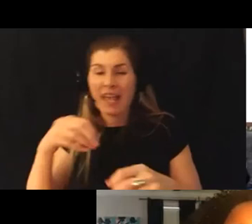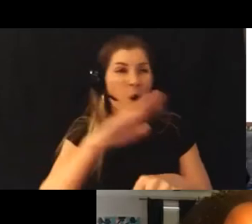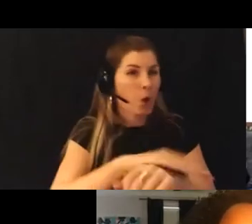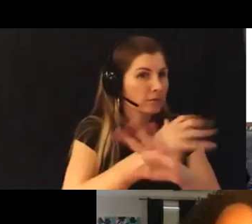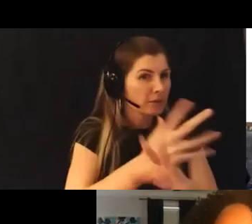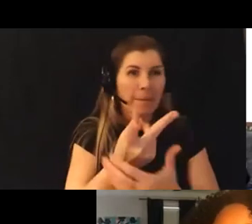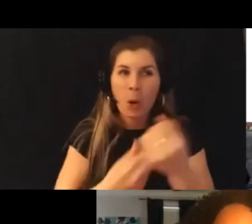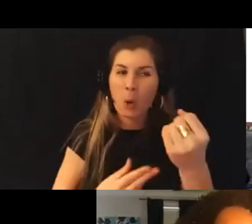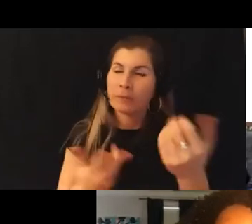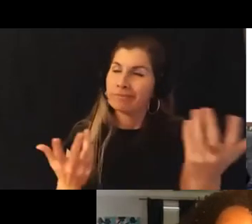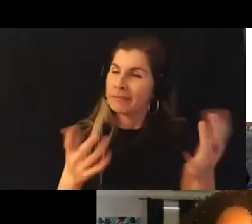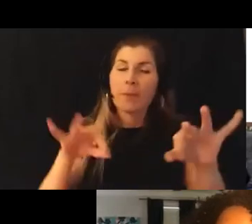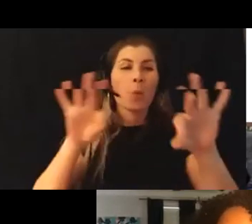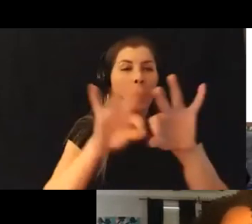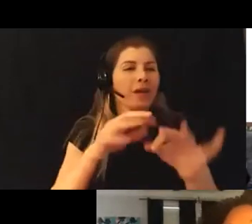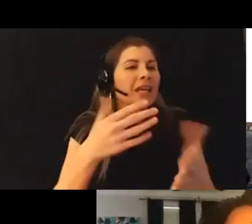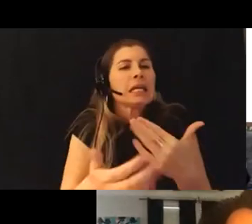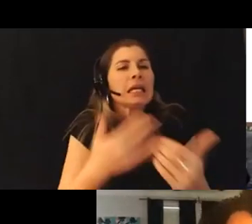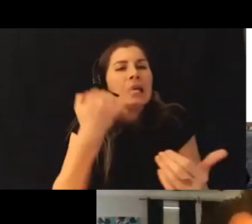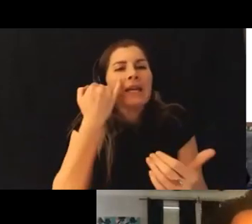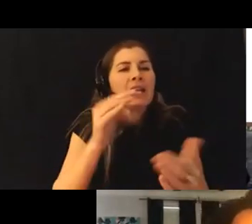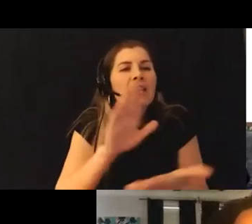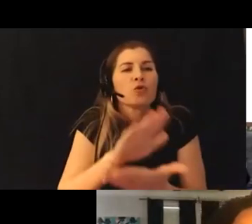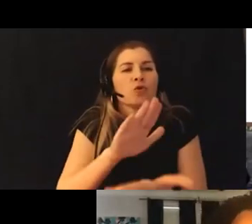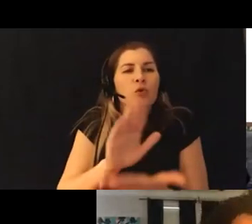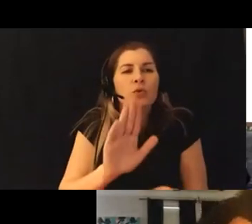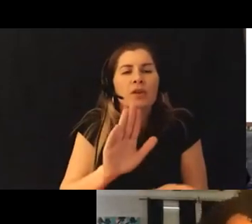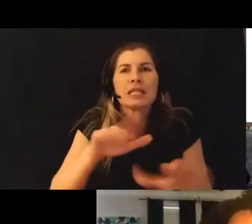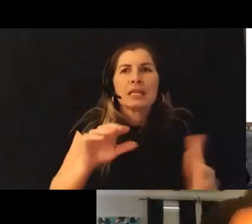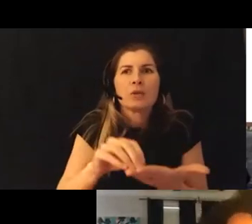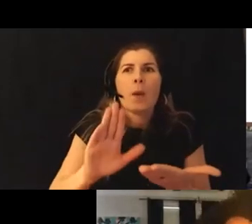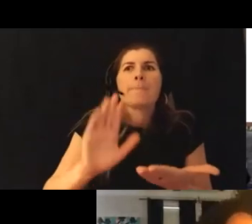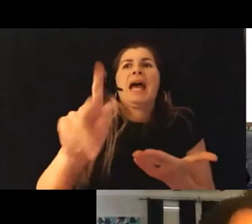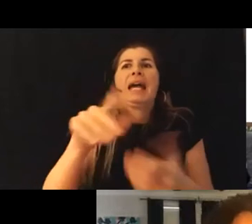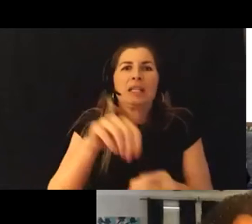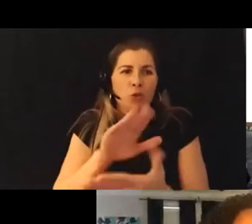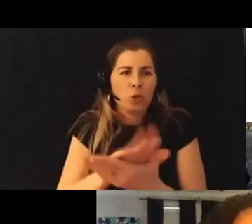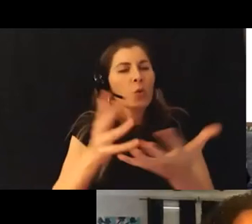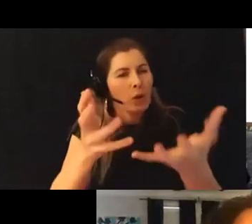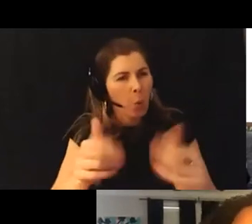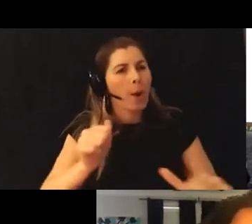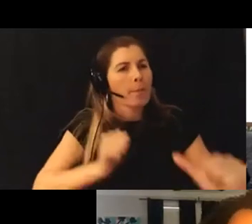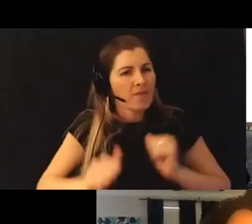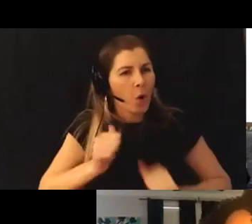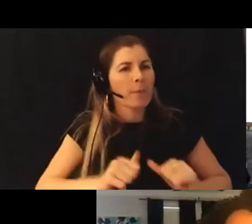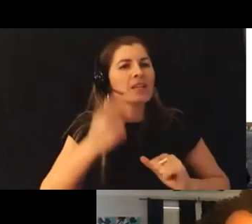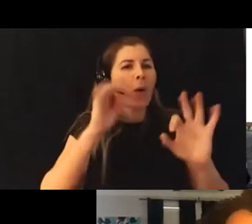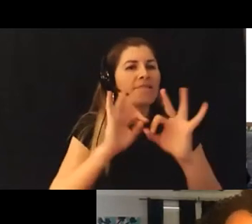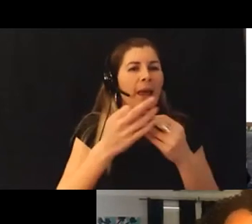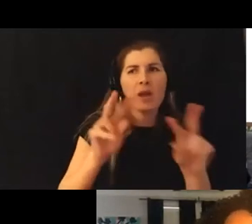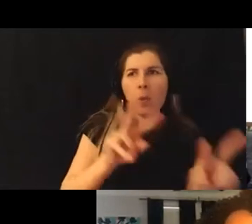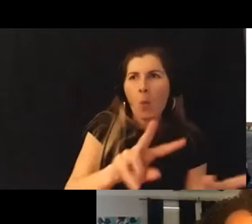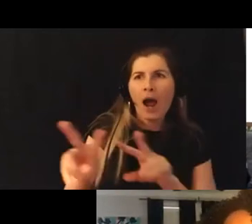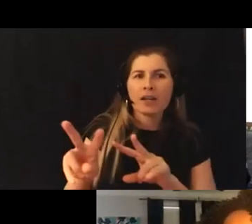when students are back 100% in schools, we're going to want to be able to provide performances that are accessible to families. That's going to involve some